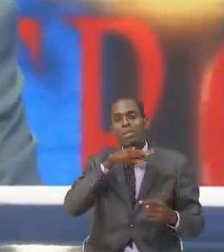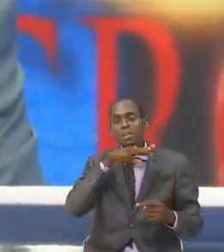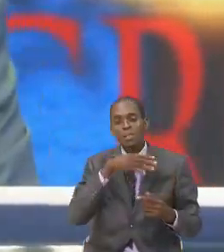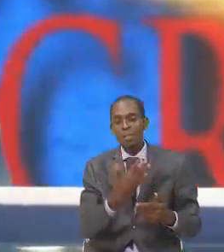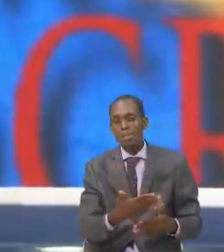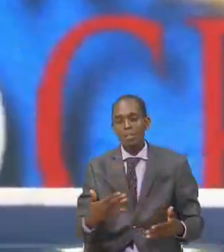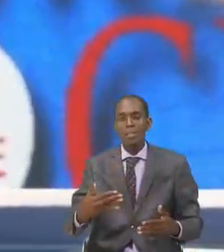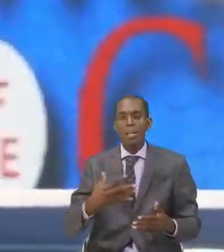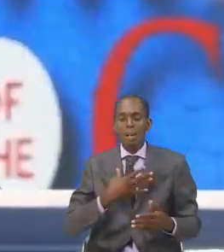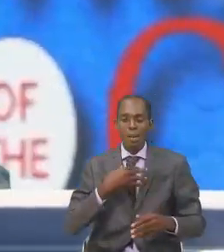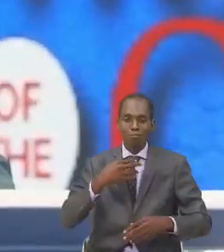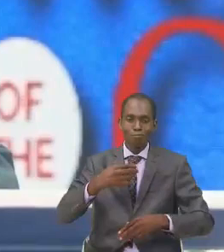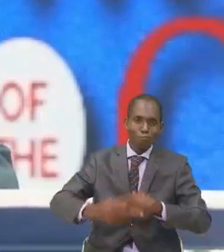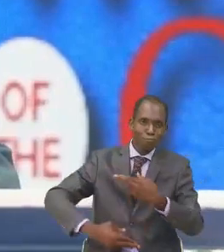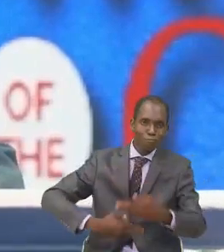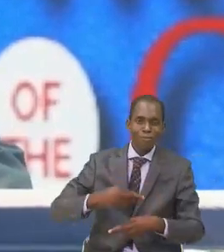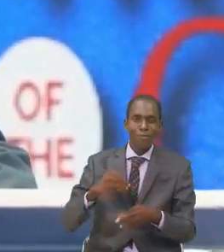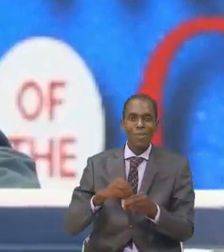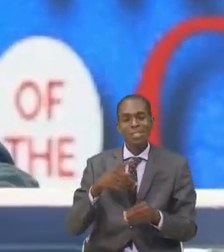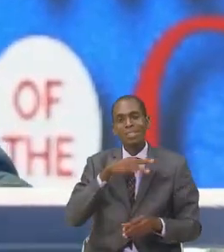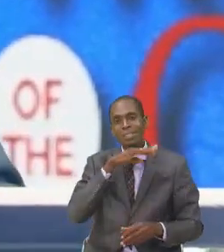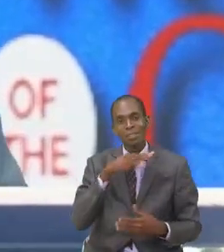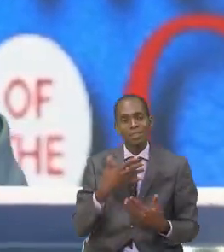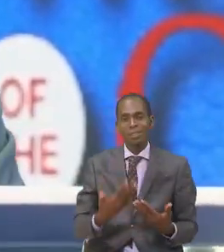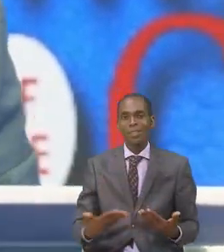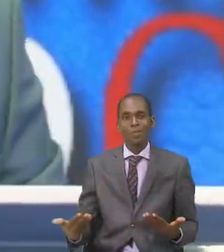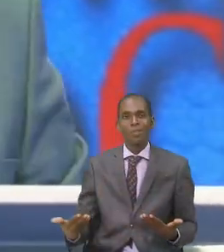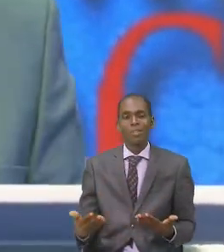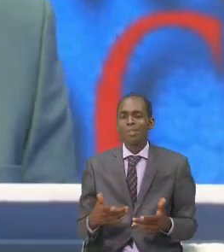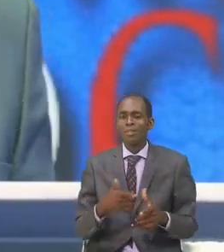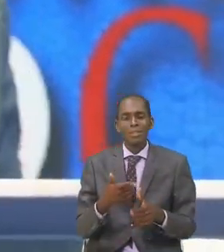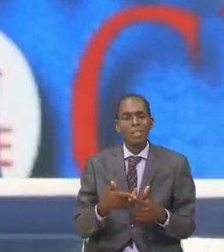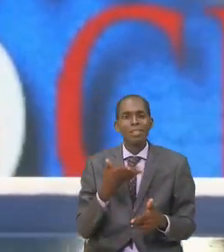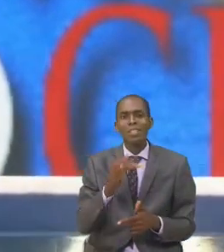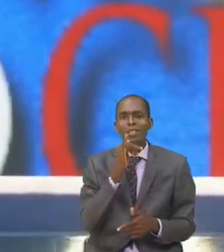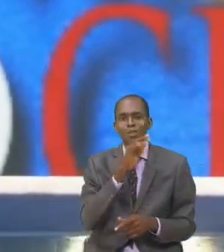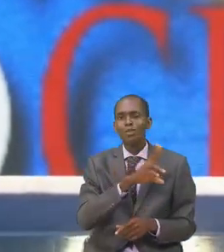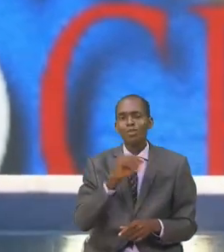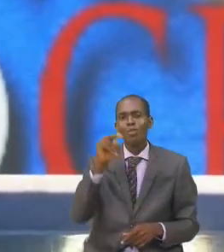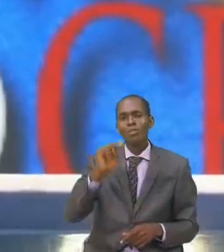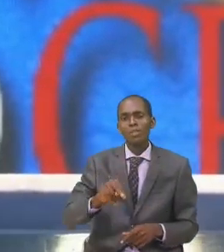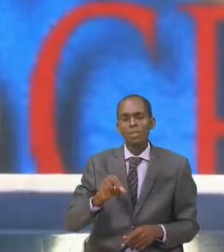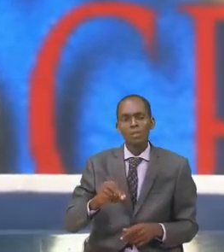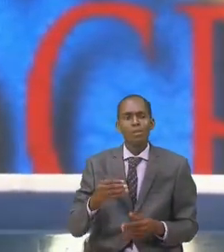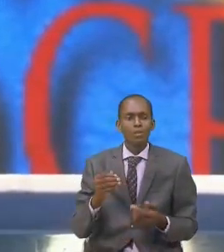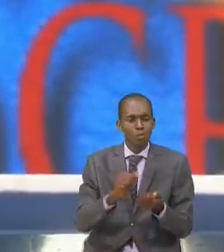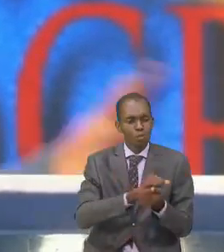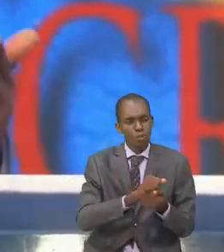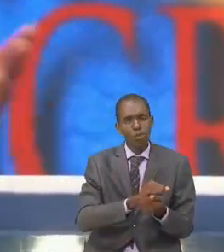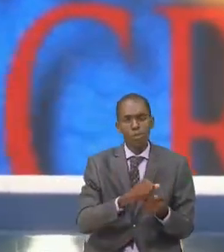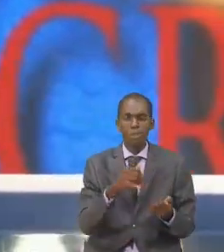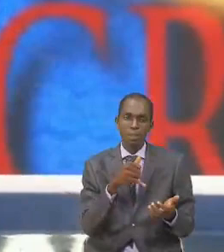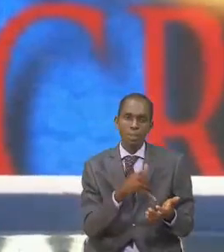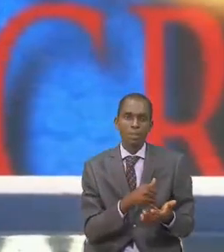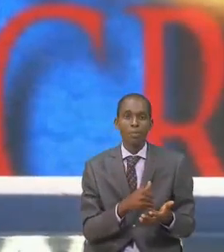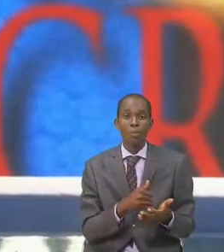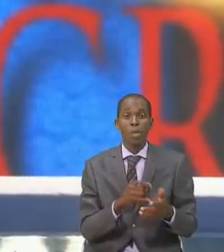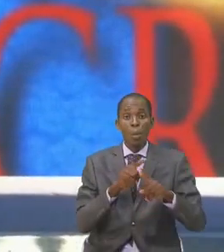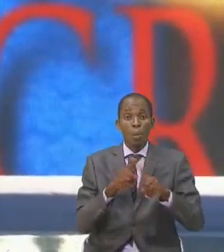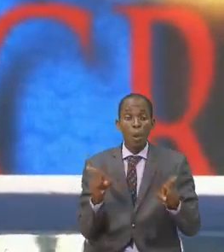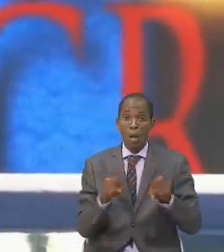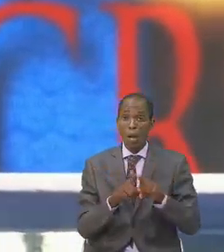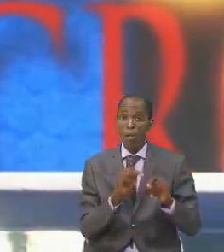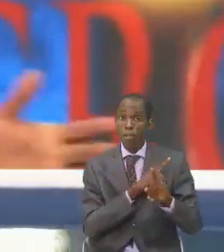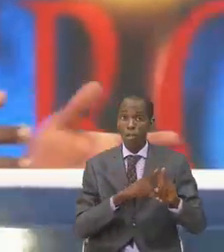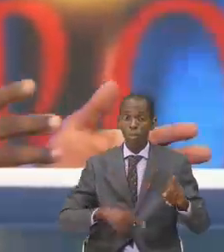goes back to the mud again and rolling in the mire, then there's no good washing